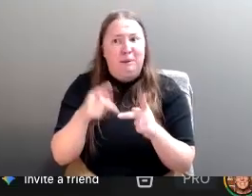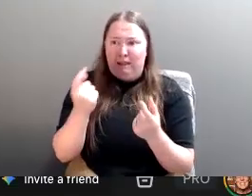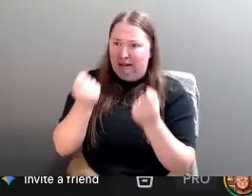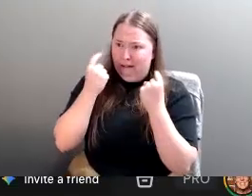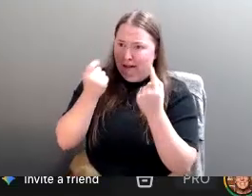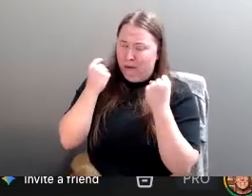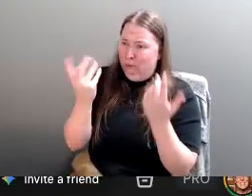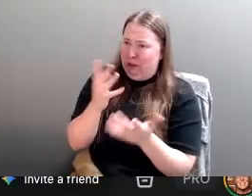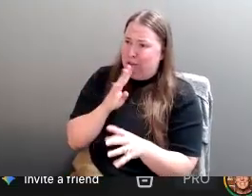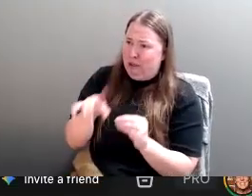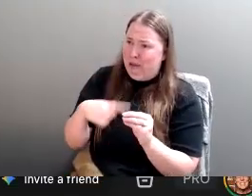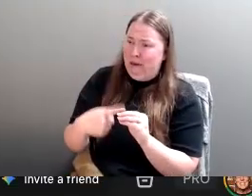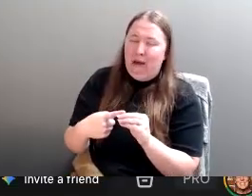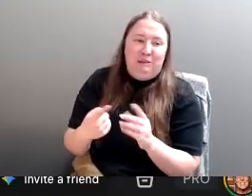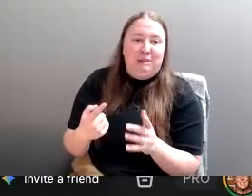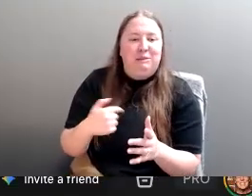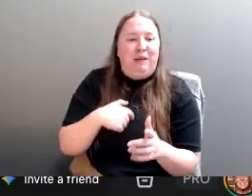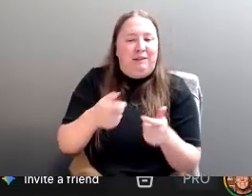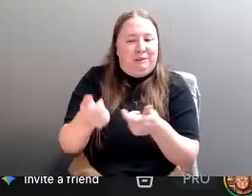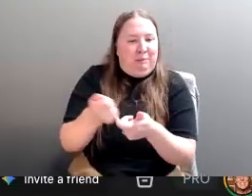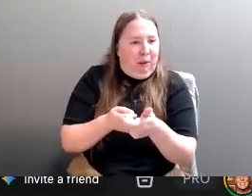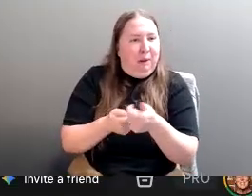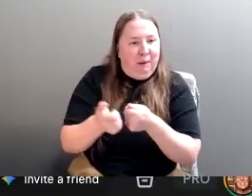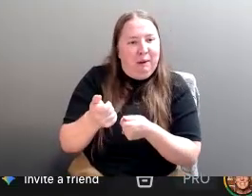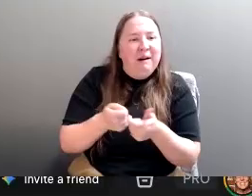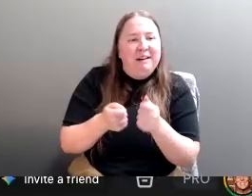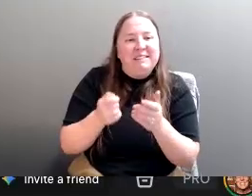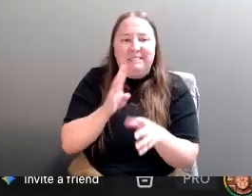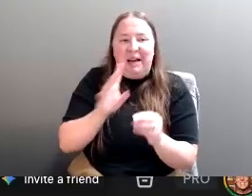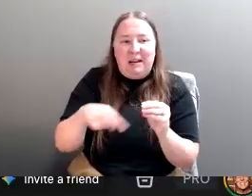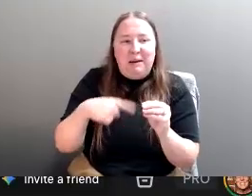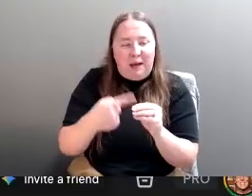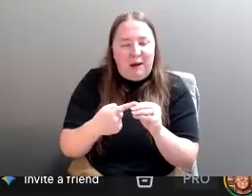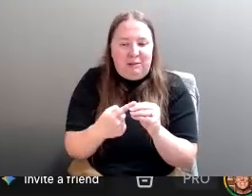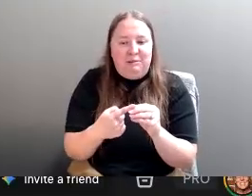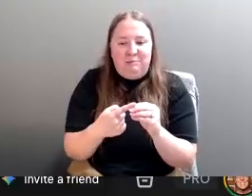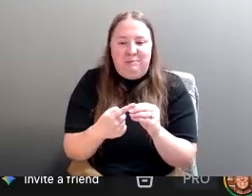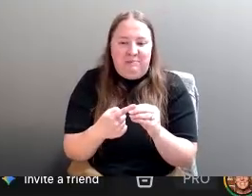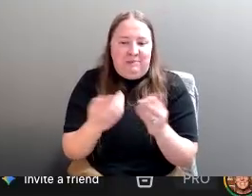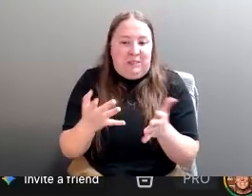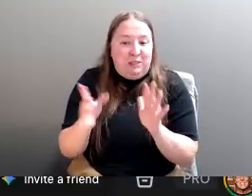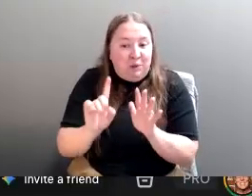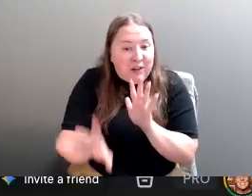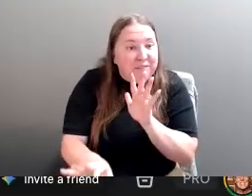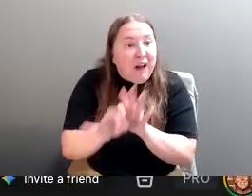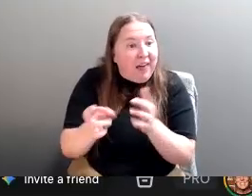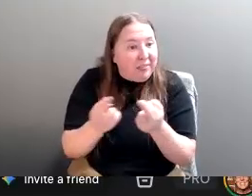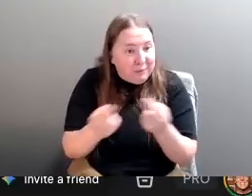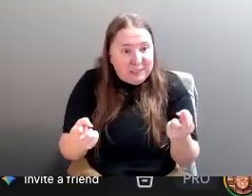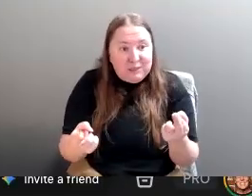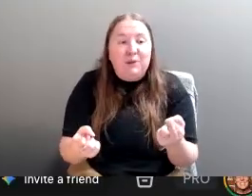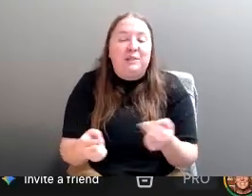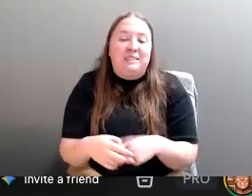are you guys talking about? So we need to pull back often and talk about, like, here's where you find these resources,